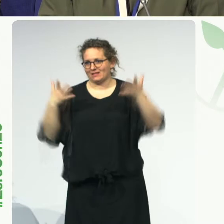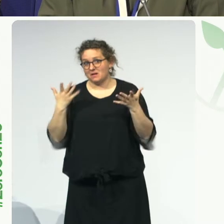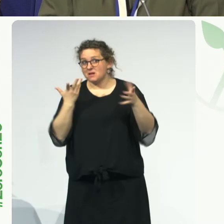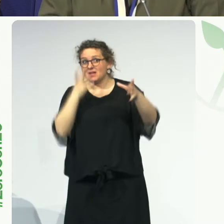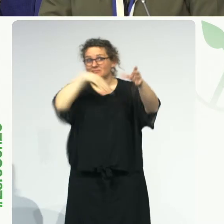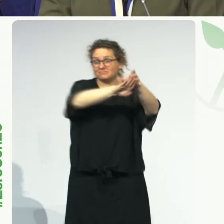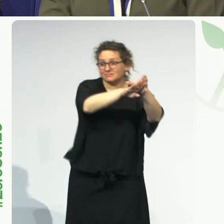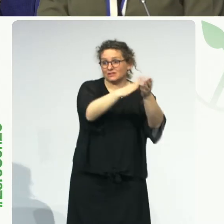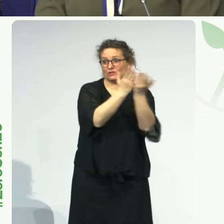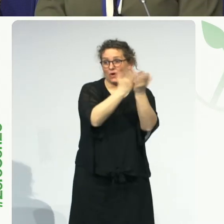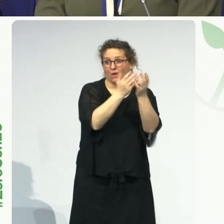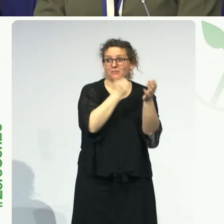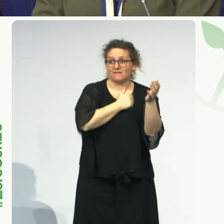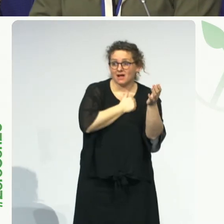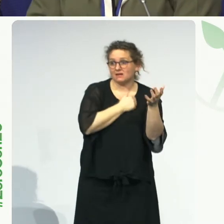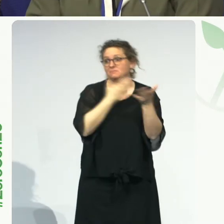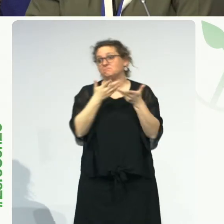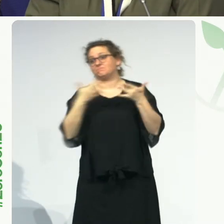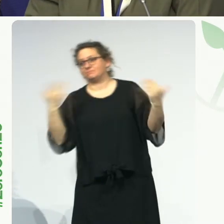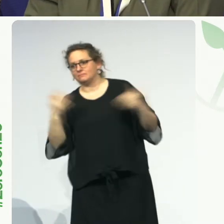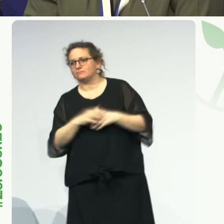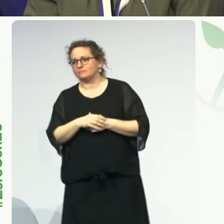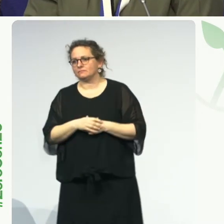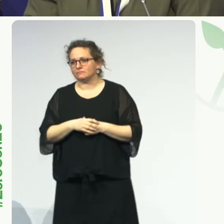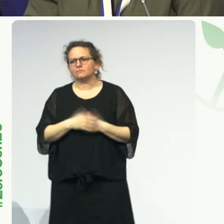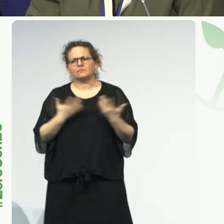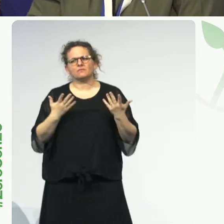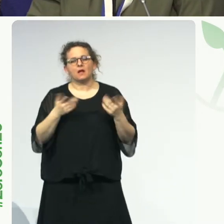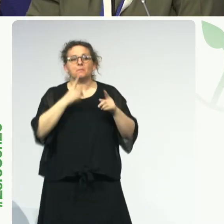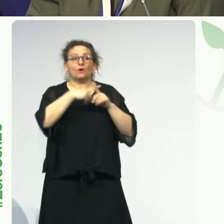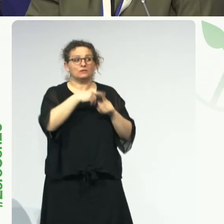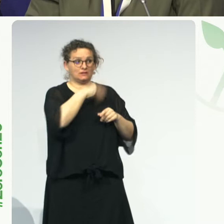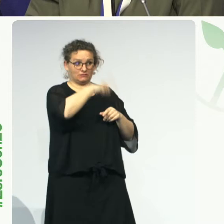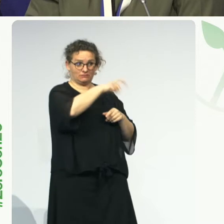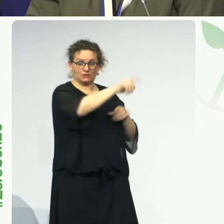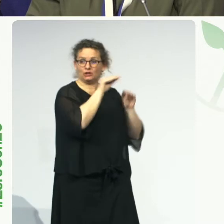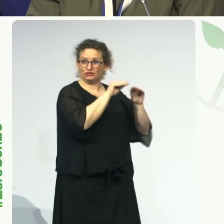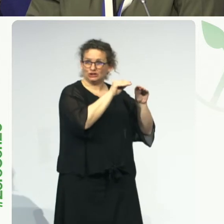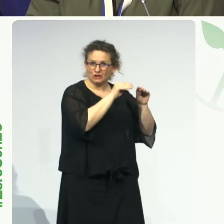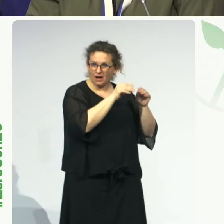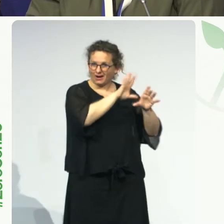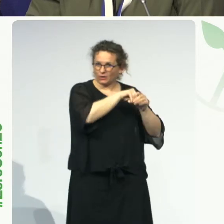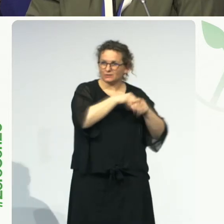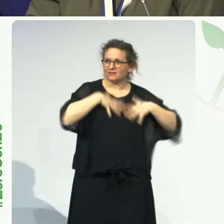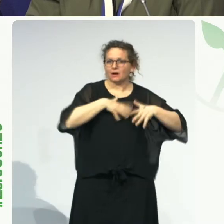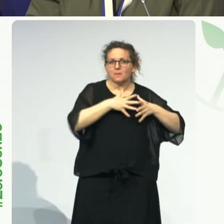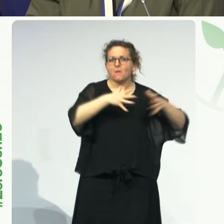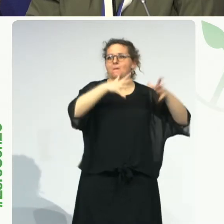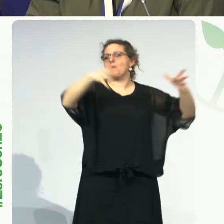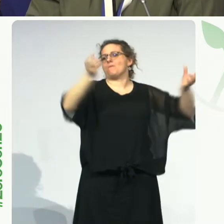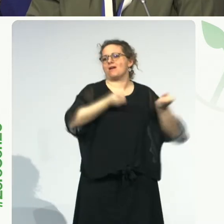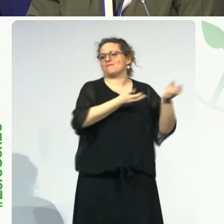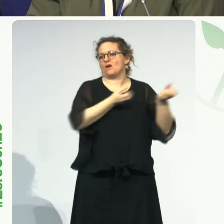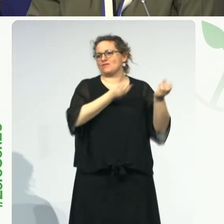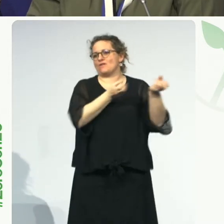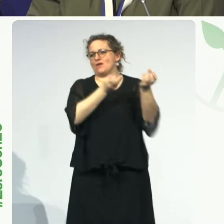teachers can get the message of inclusive education from day one when they start their teacher training. But also, we would like to support